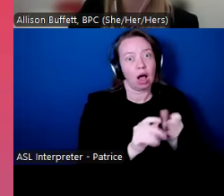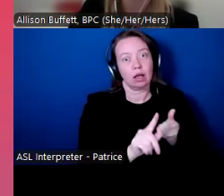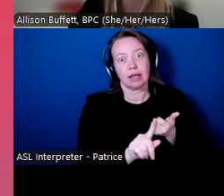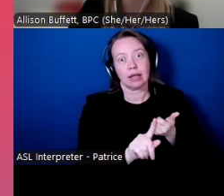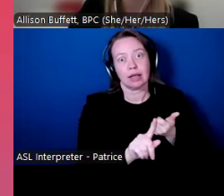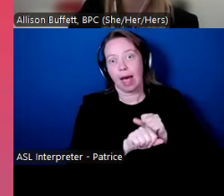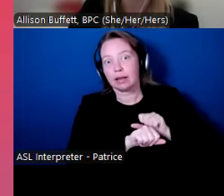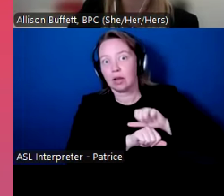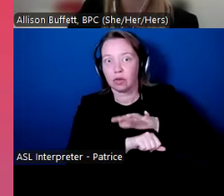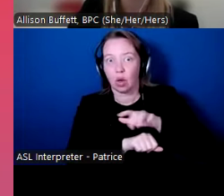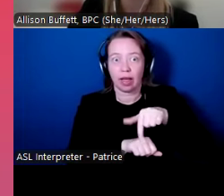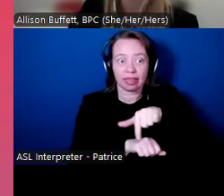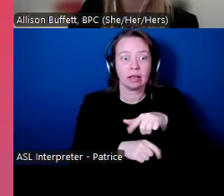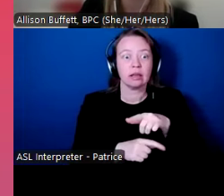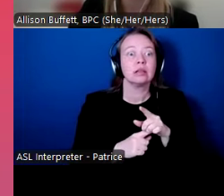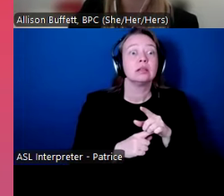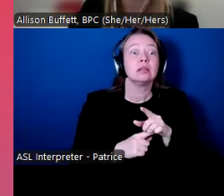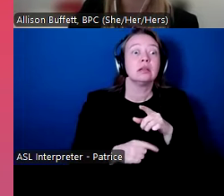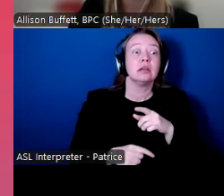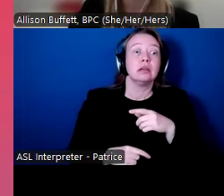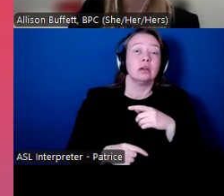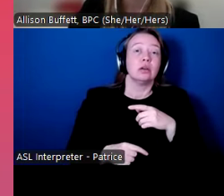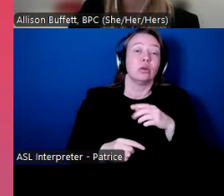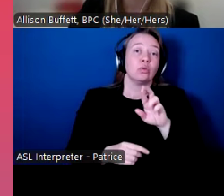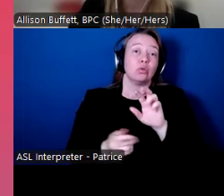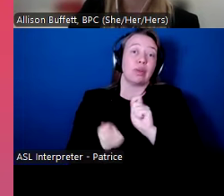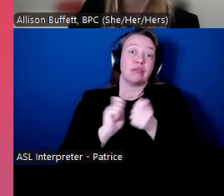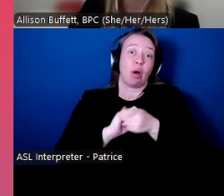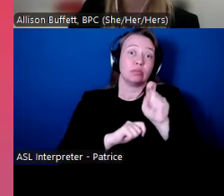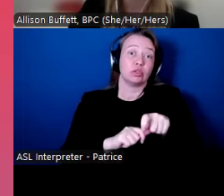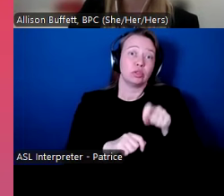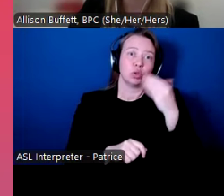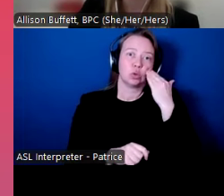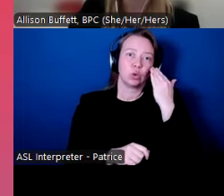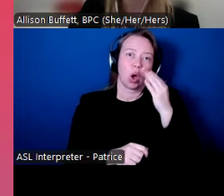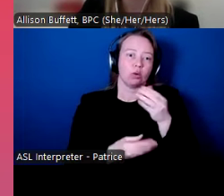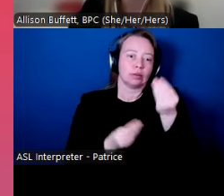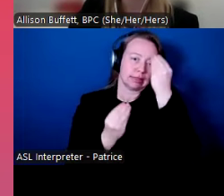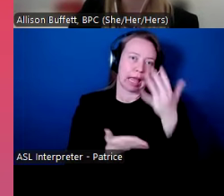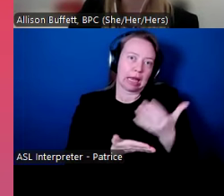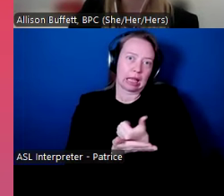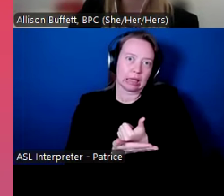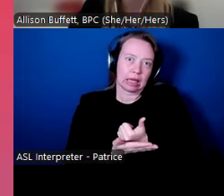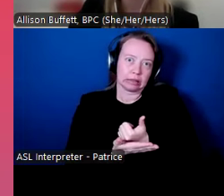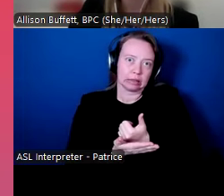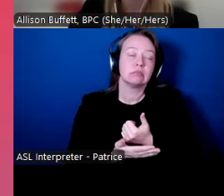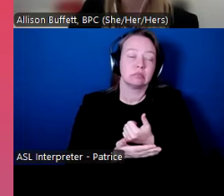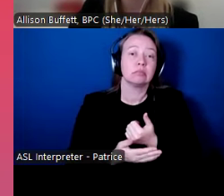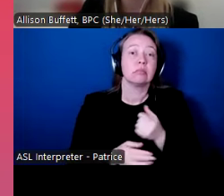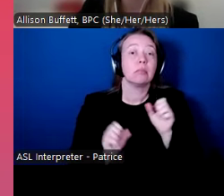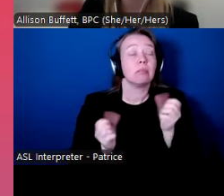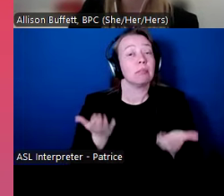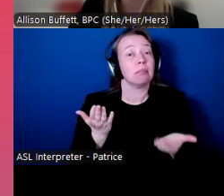should strengthen data collection and reporting. For example, these reforms could include